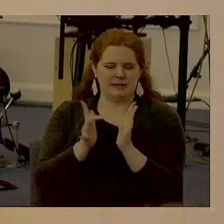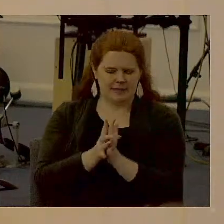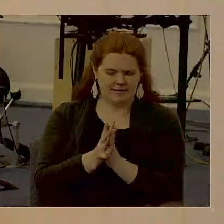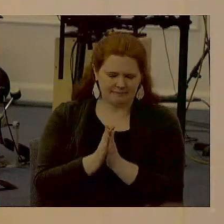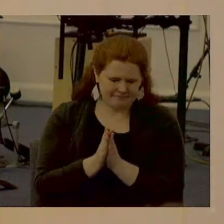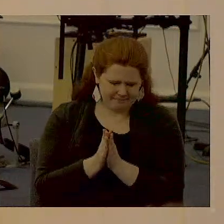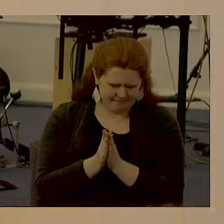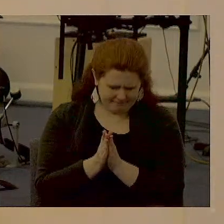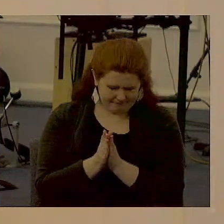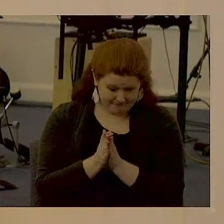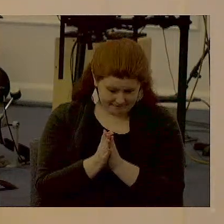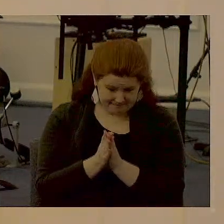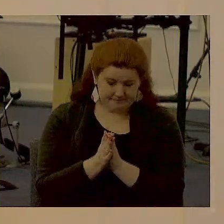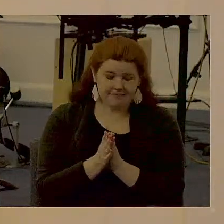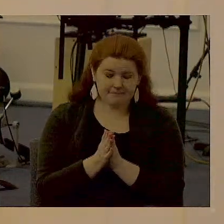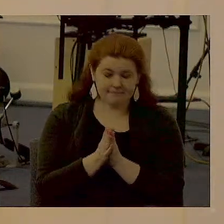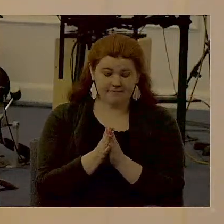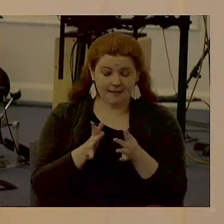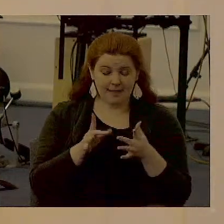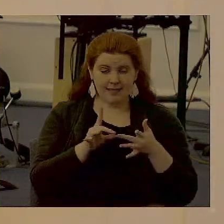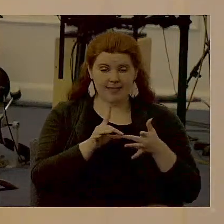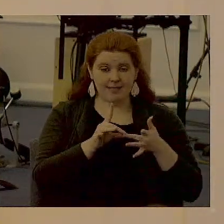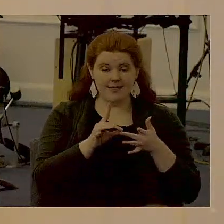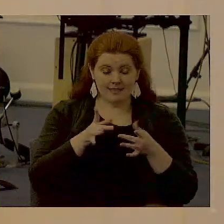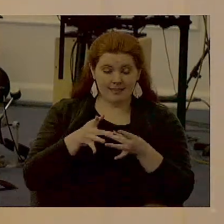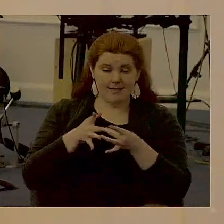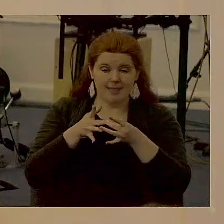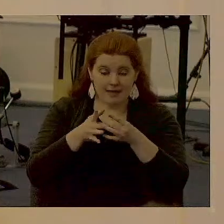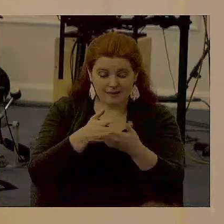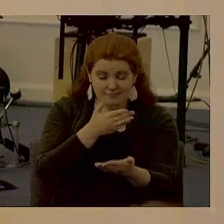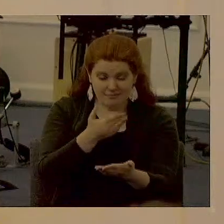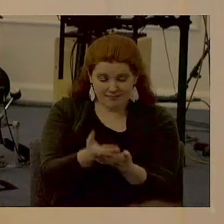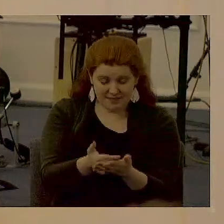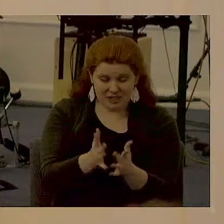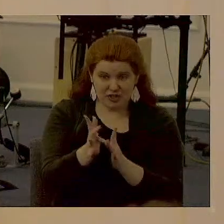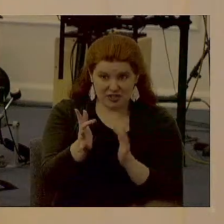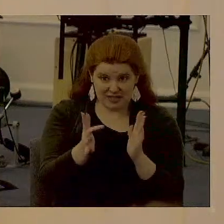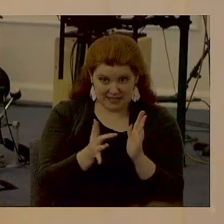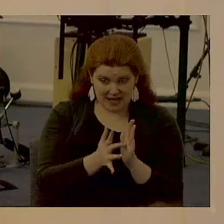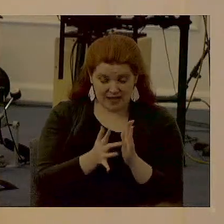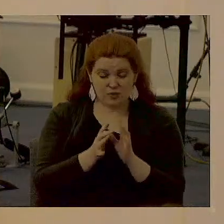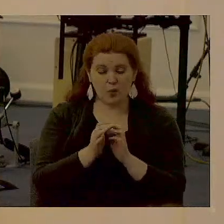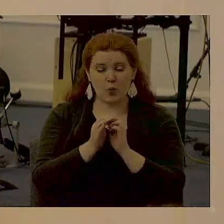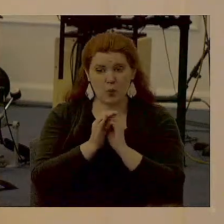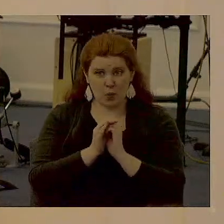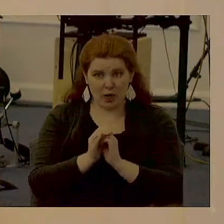And it says that they are led to Jesus, and they worship, and they give him gifts.